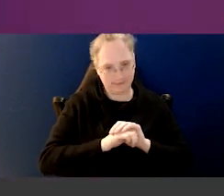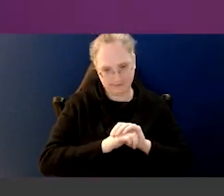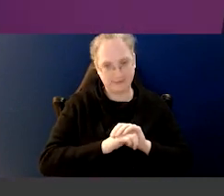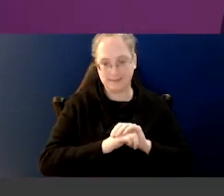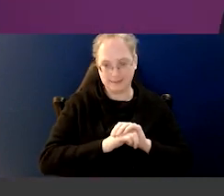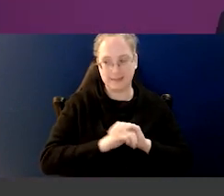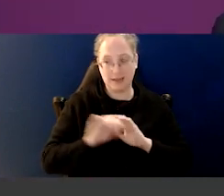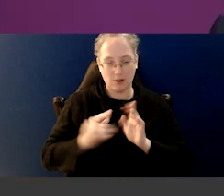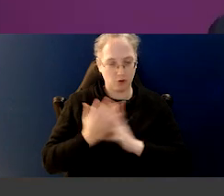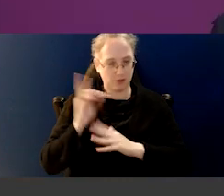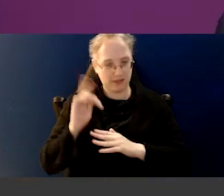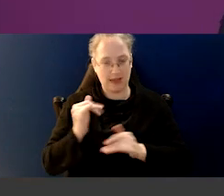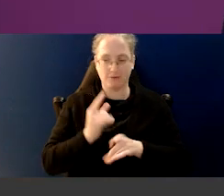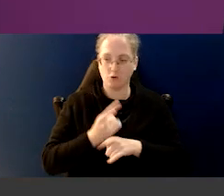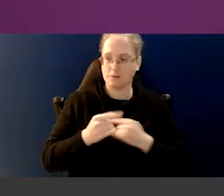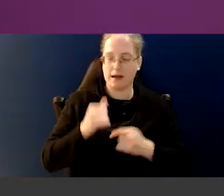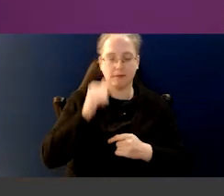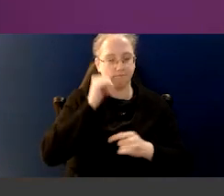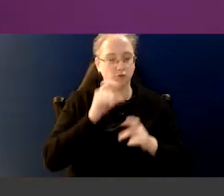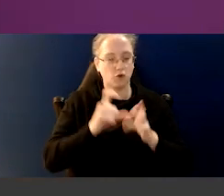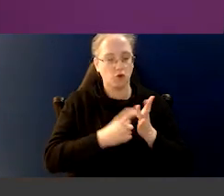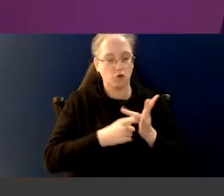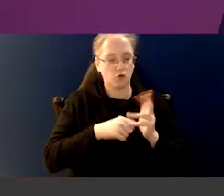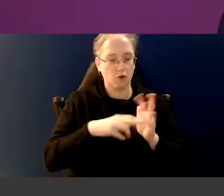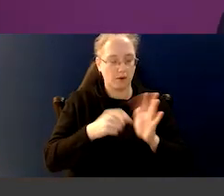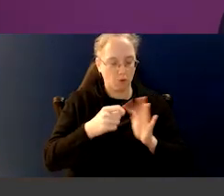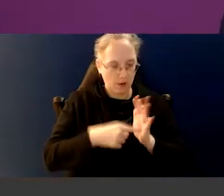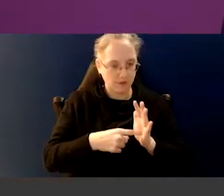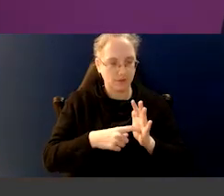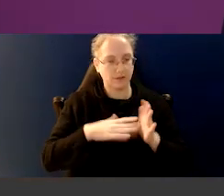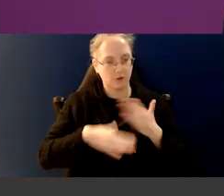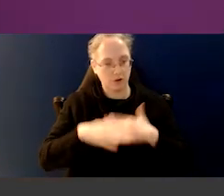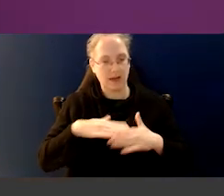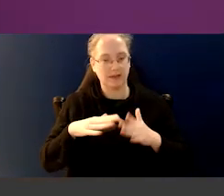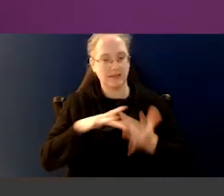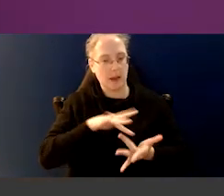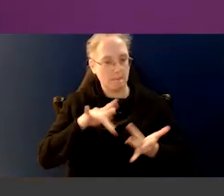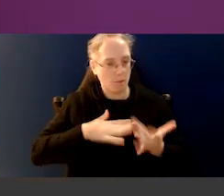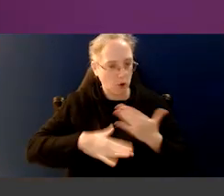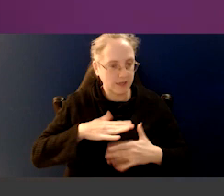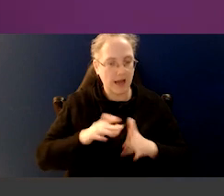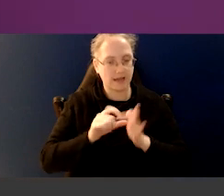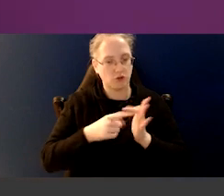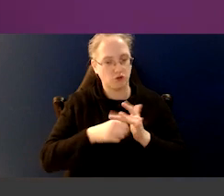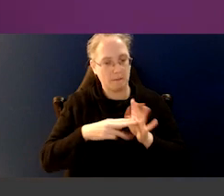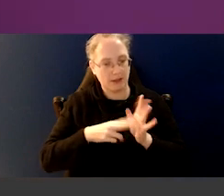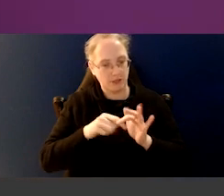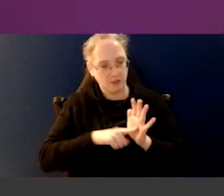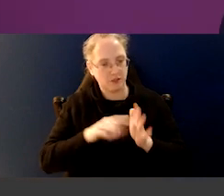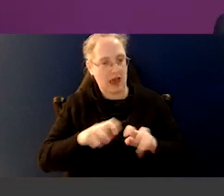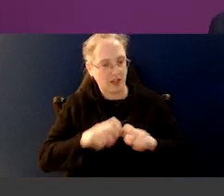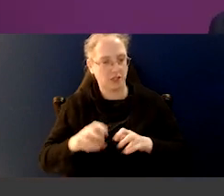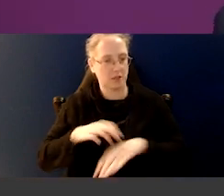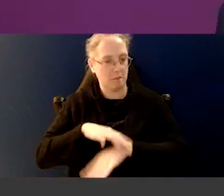conduct, police misconduct, improper conduct, detrimental action. And so the assessing officers have to look